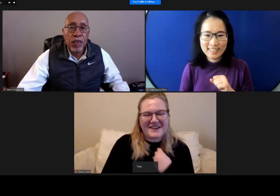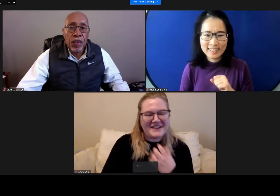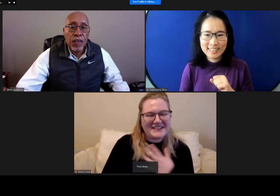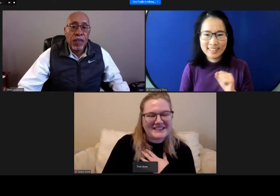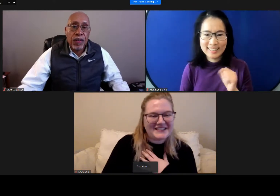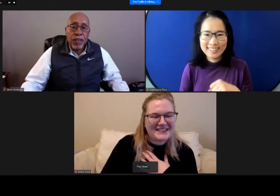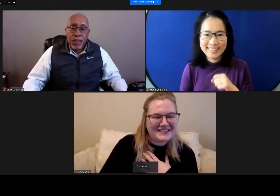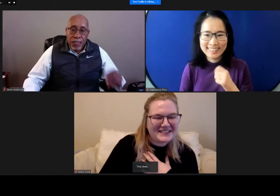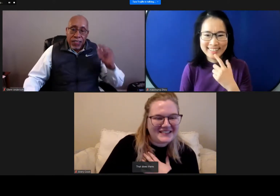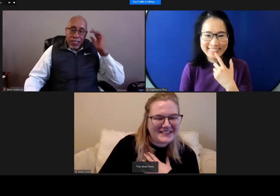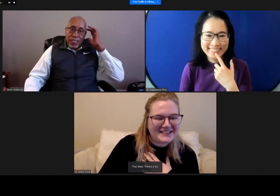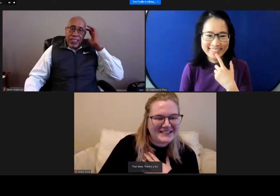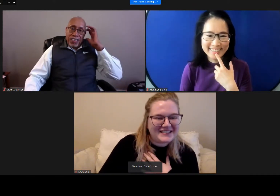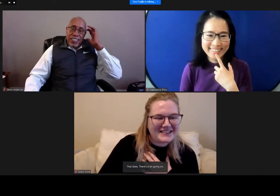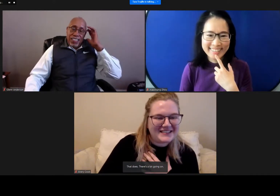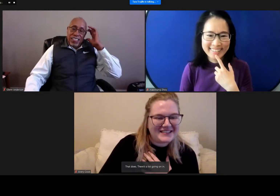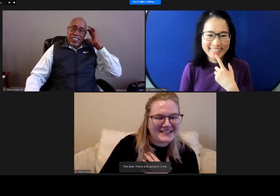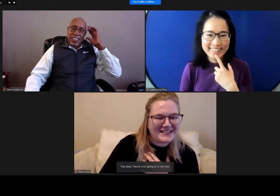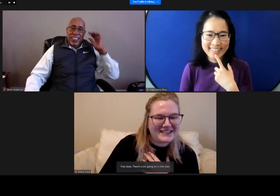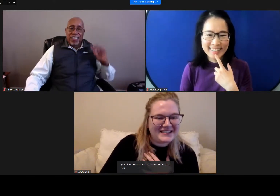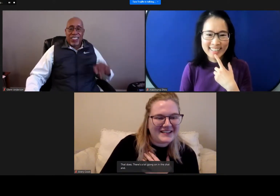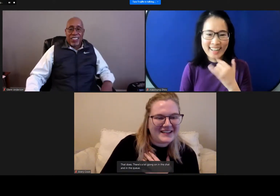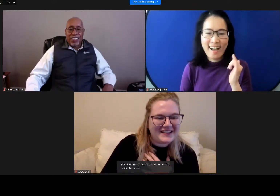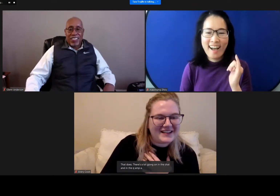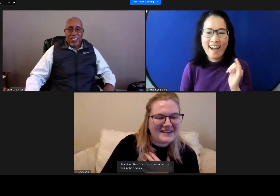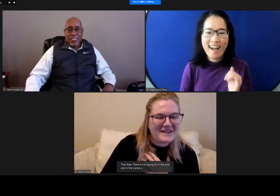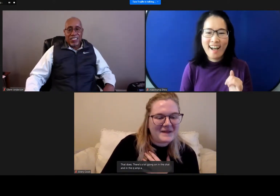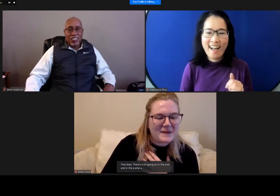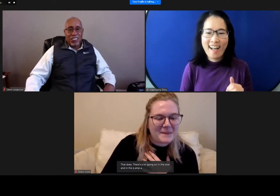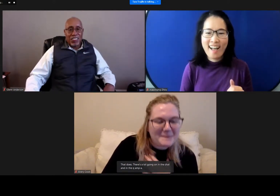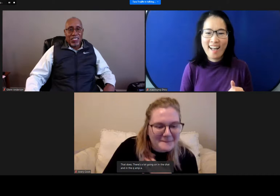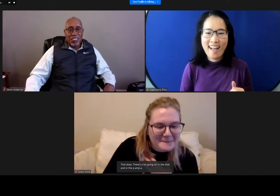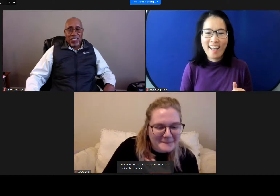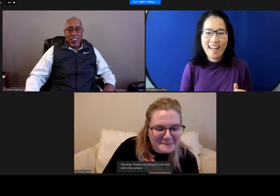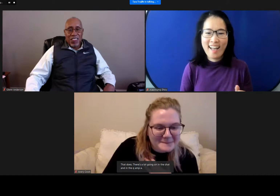That's just, there's a lot going on in the chat and in the Q&A.